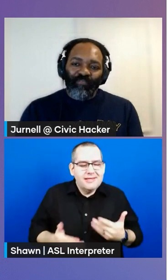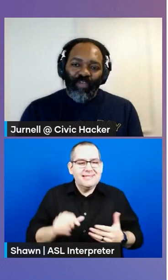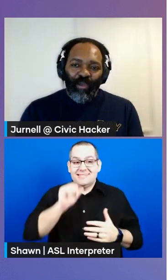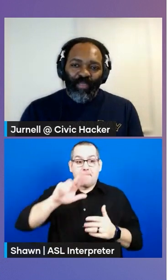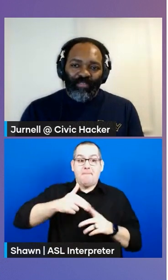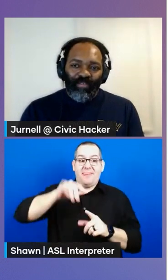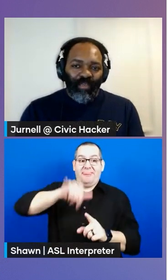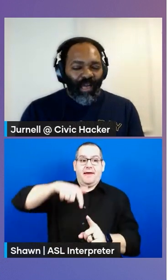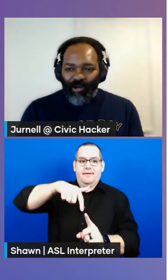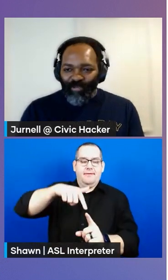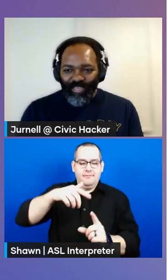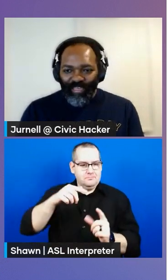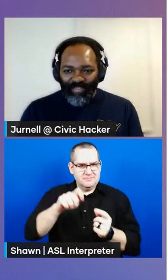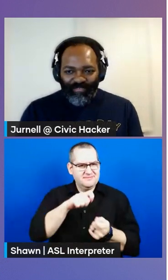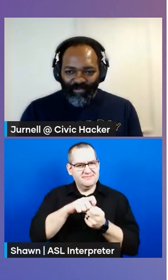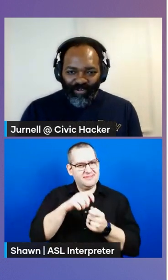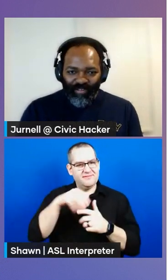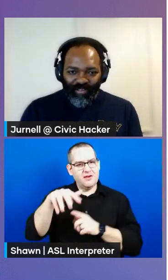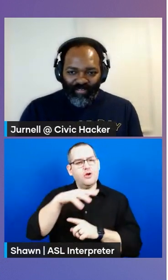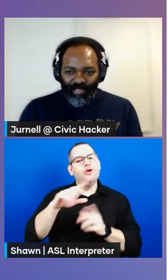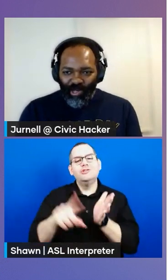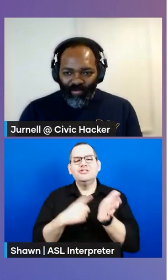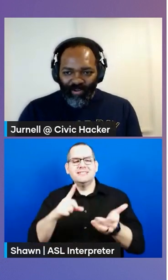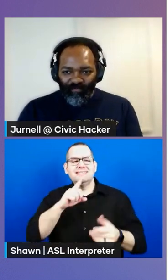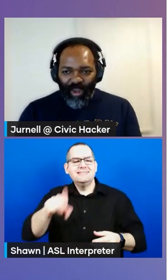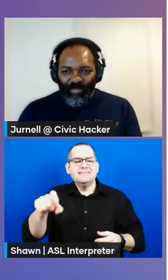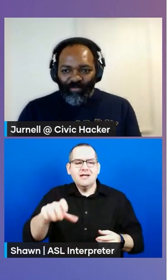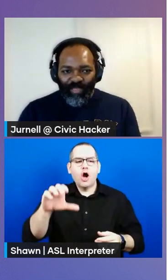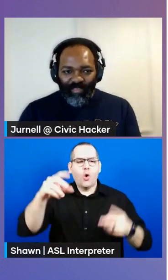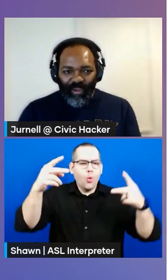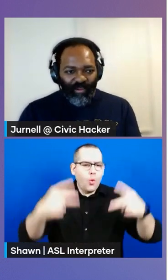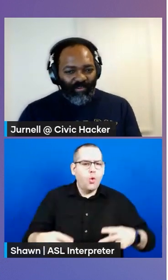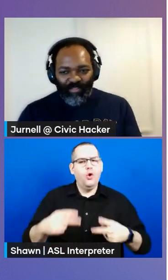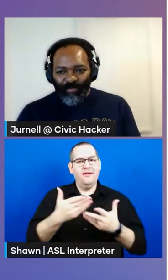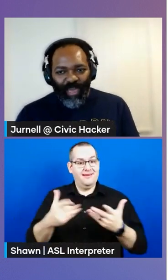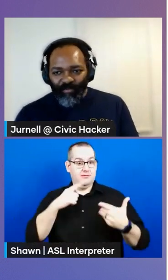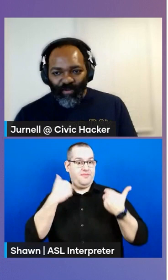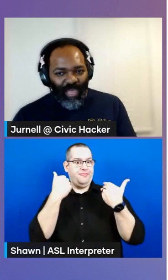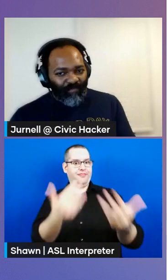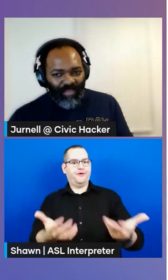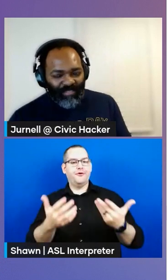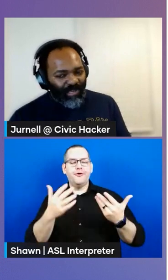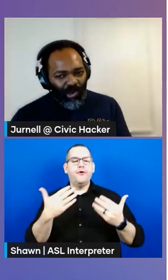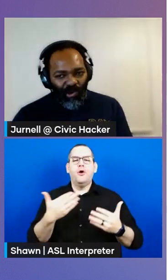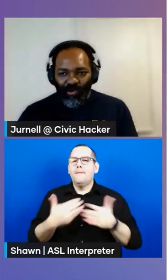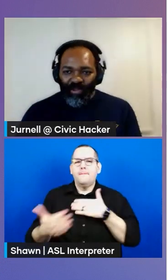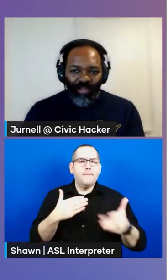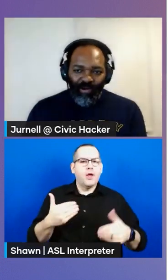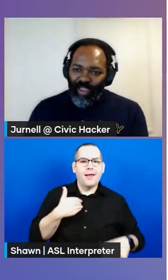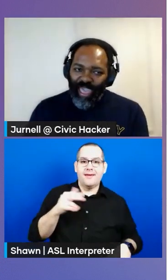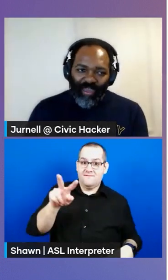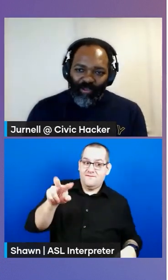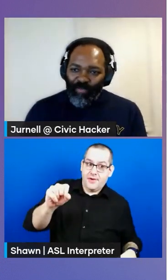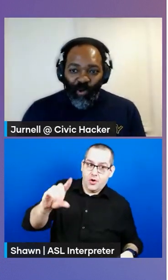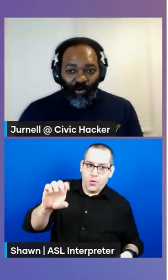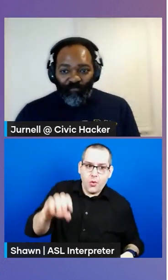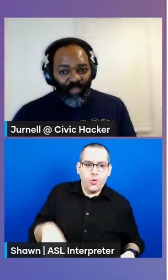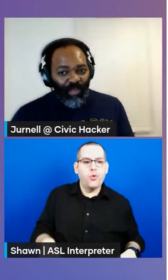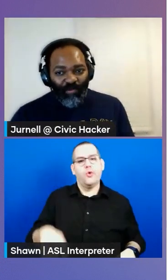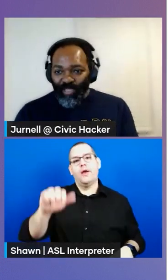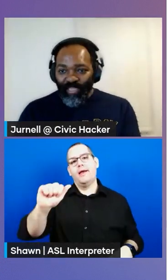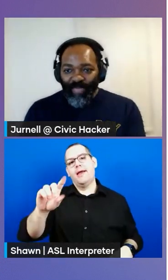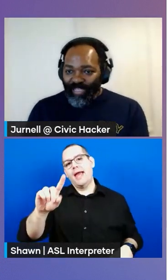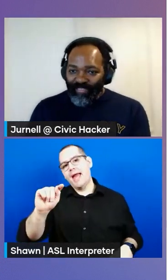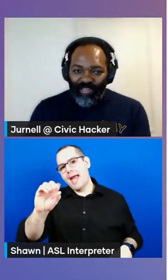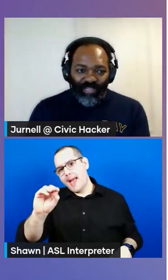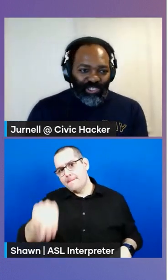that's in the environment. All we need is for the code and the environment to be there. And it doesn't matter if you like VS Code or Atom or